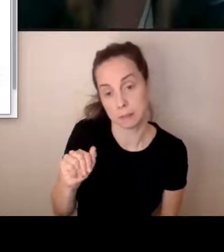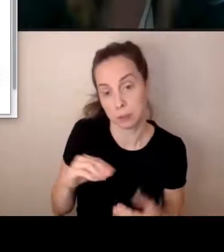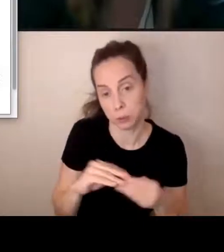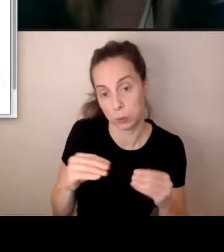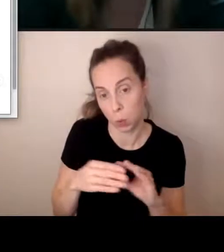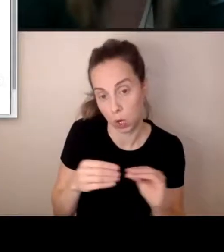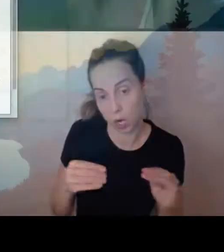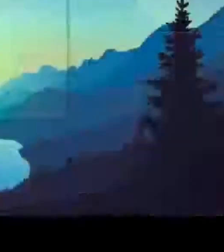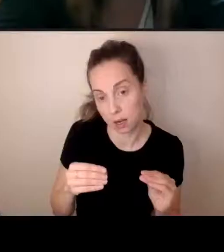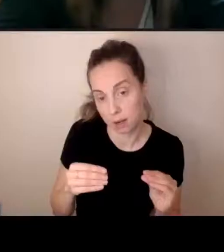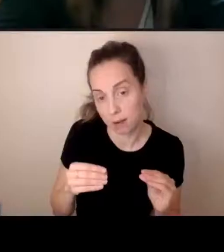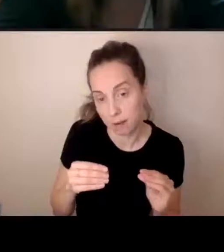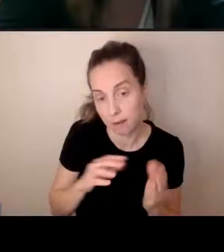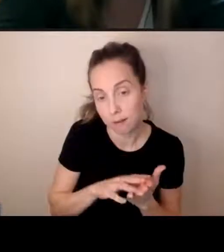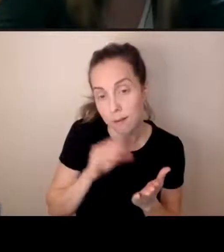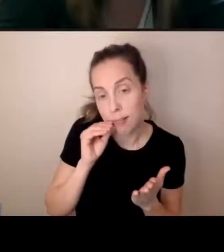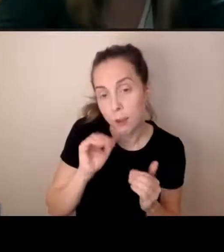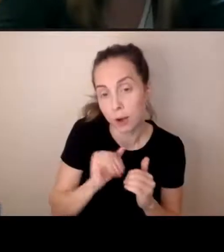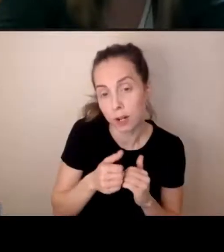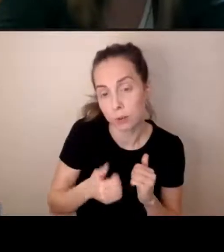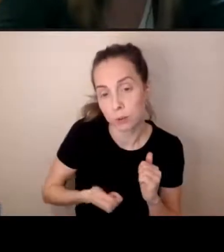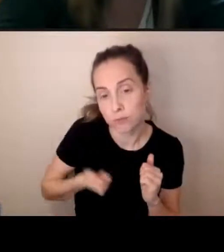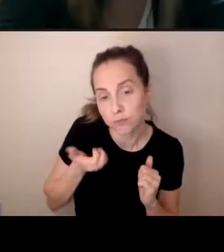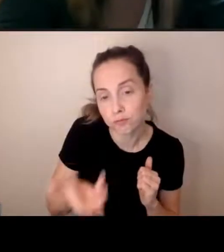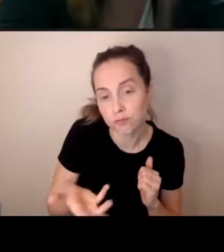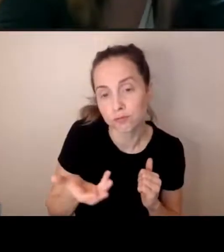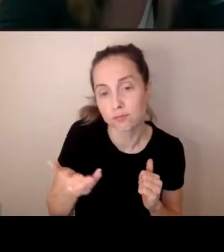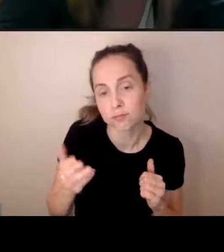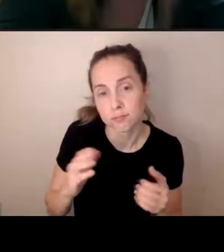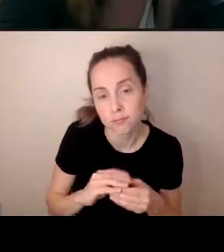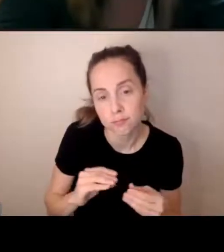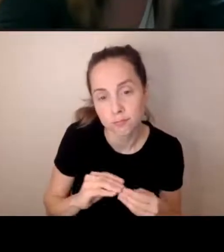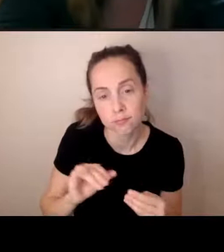a way that make other people comfortable.